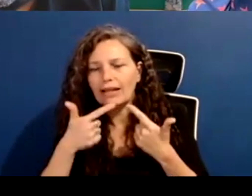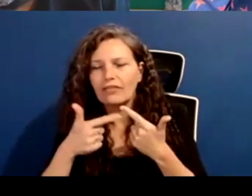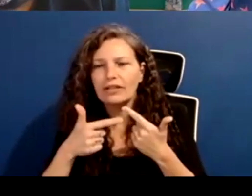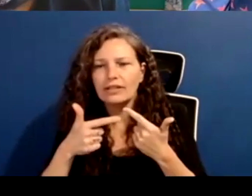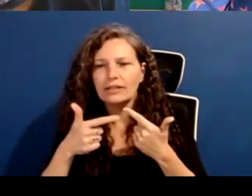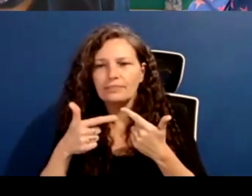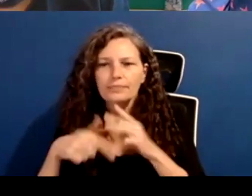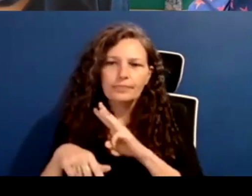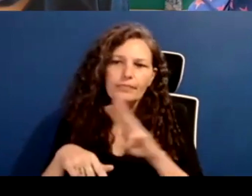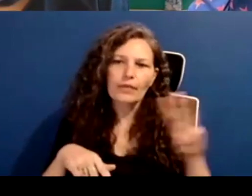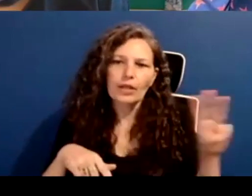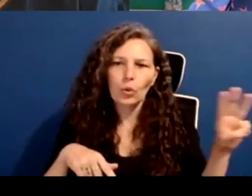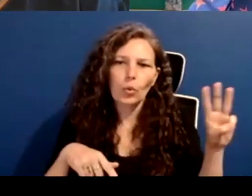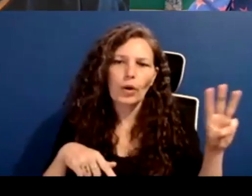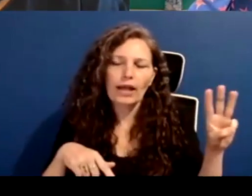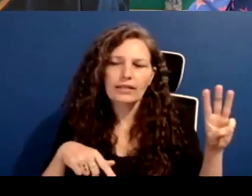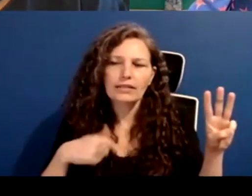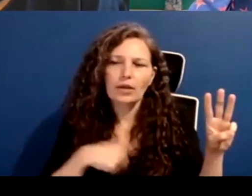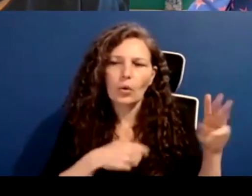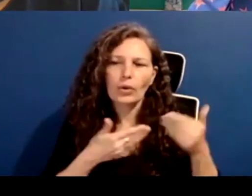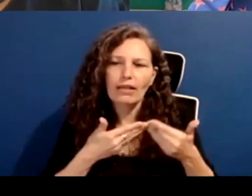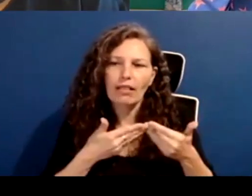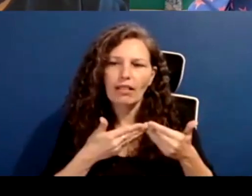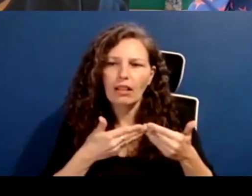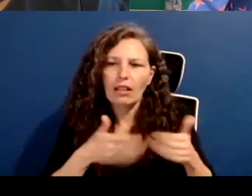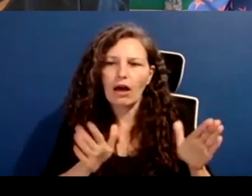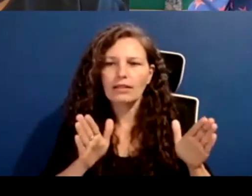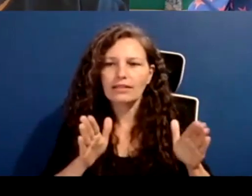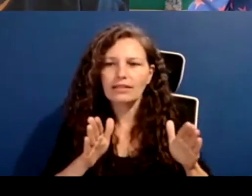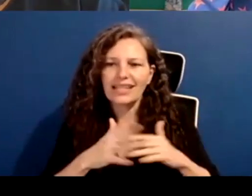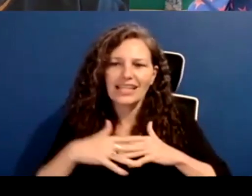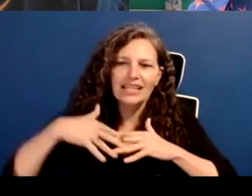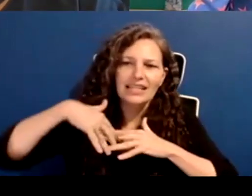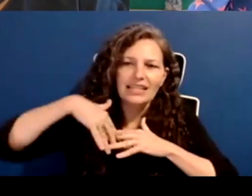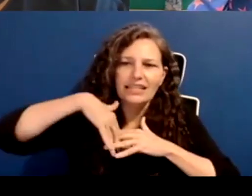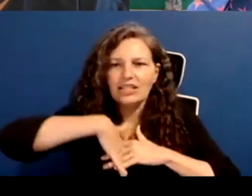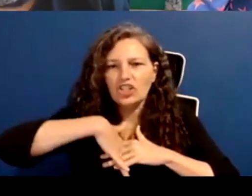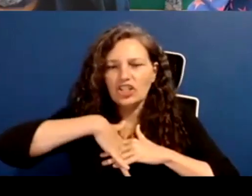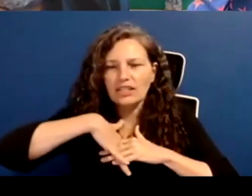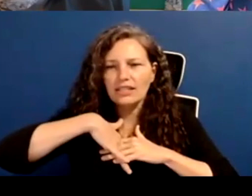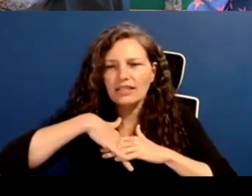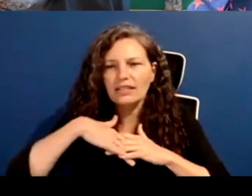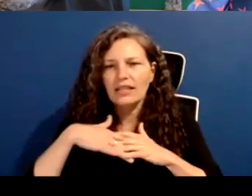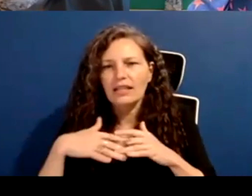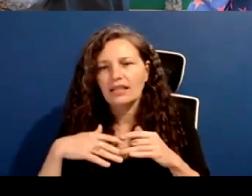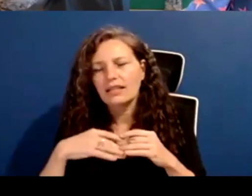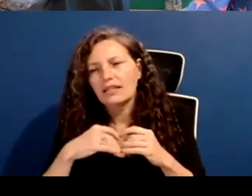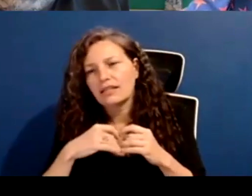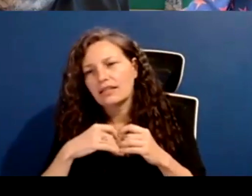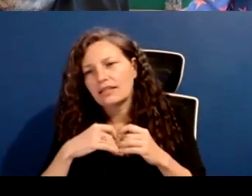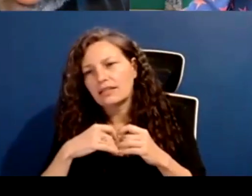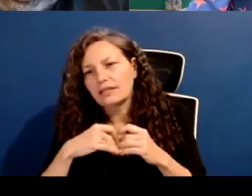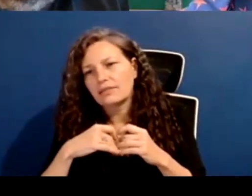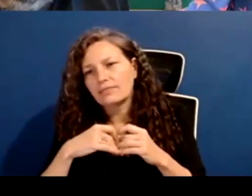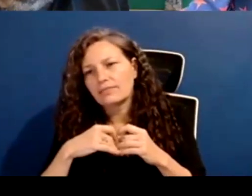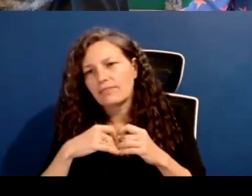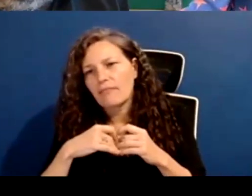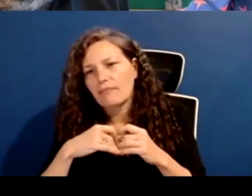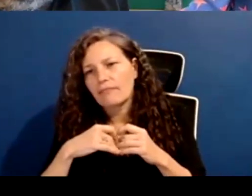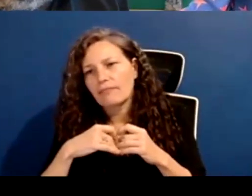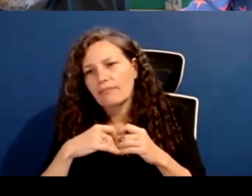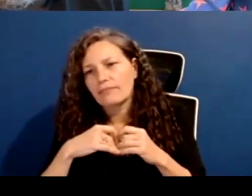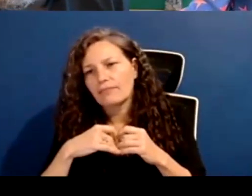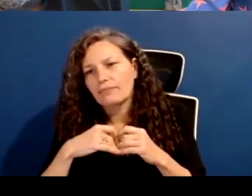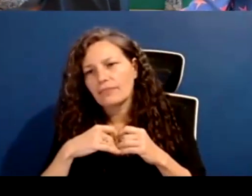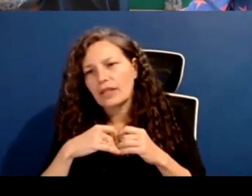like we've lost, there's no indigenous thought mapping onto our interpretations of those